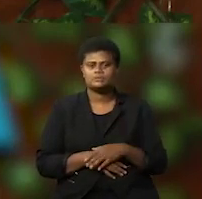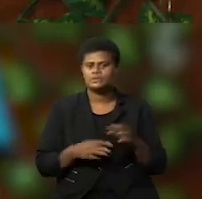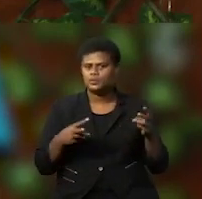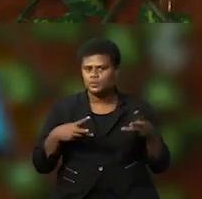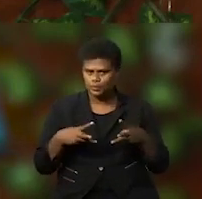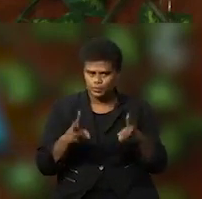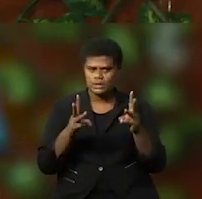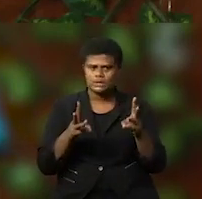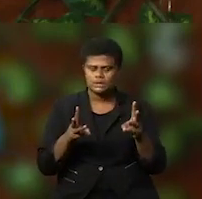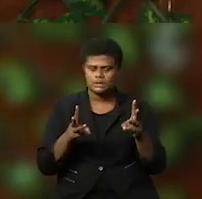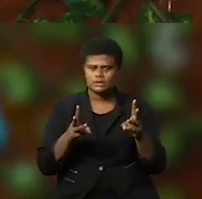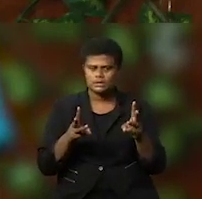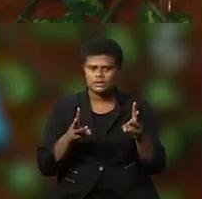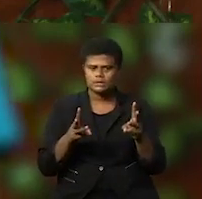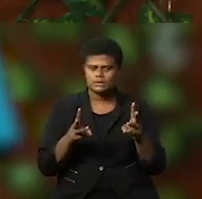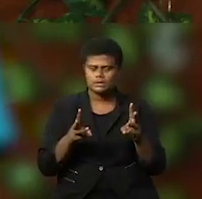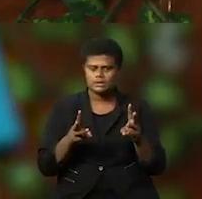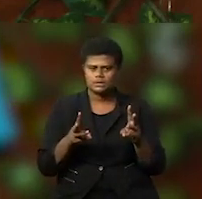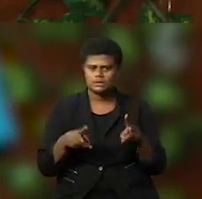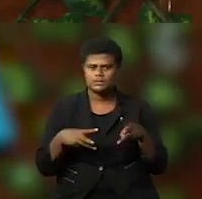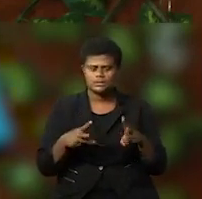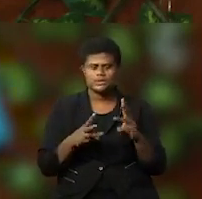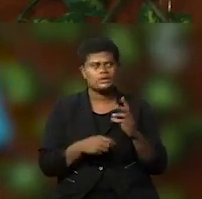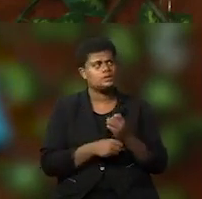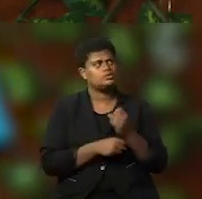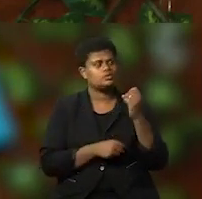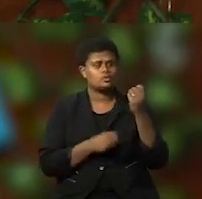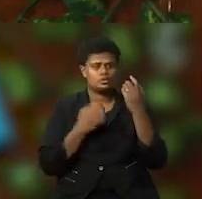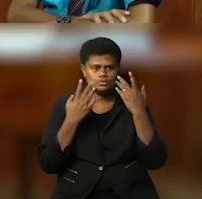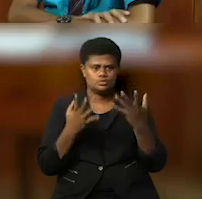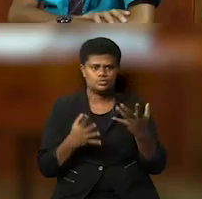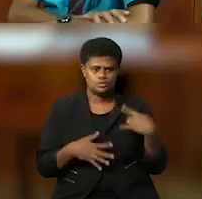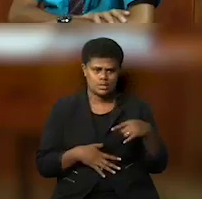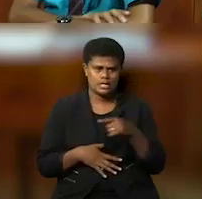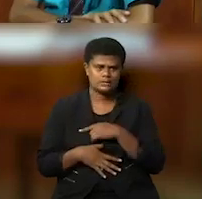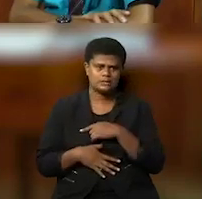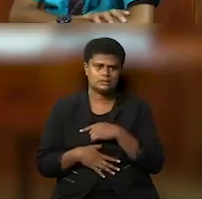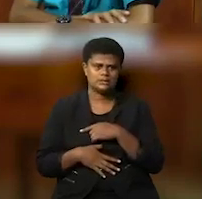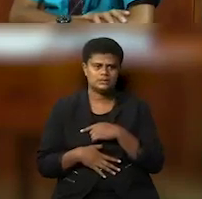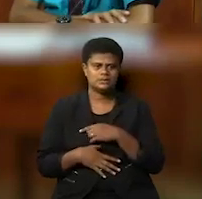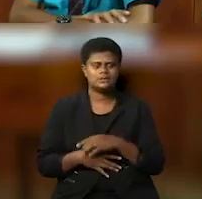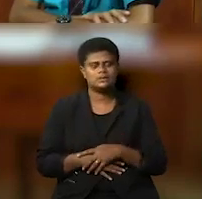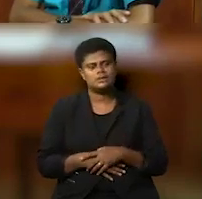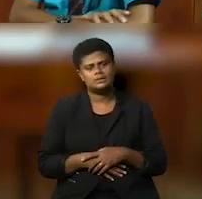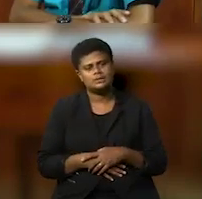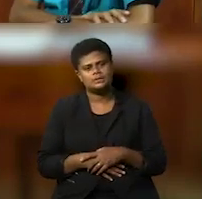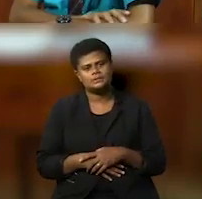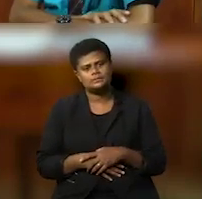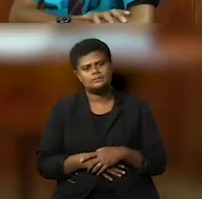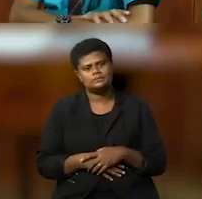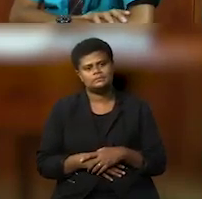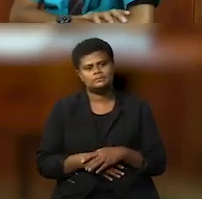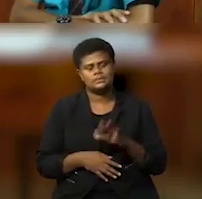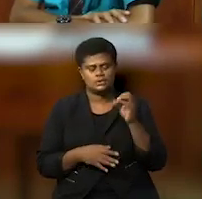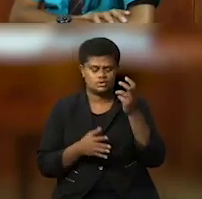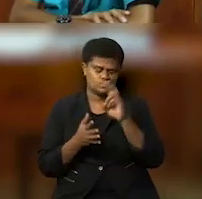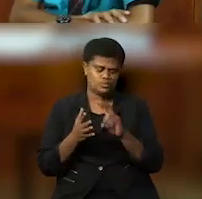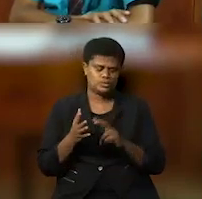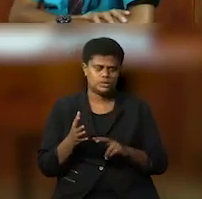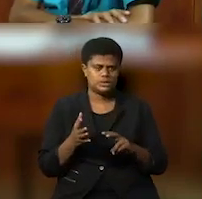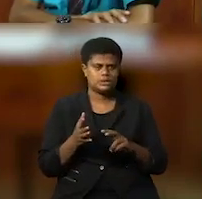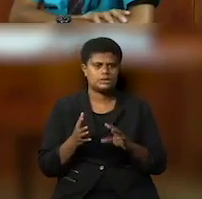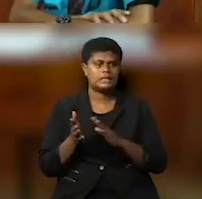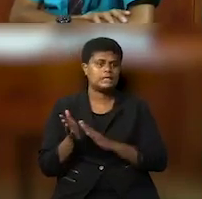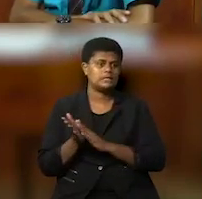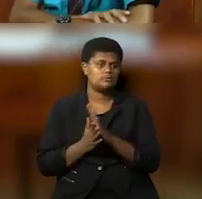you to respond to His goodness and grace? What practical ways has God showed me? I'll just take us back to the Bible. You know, we've been reading from